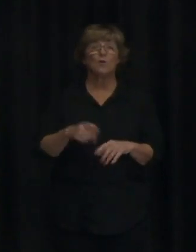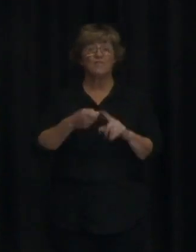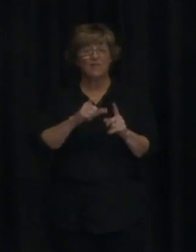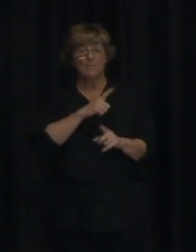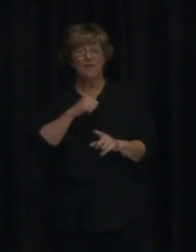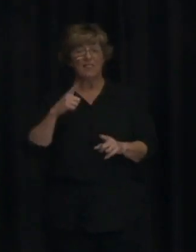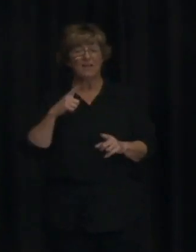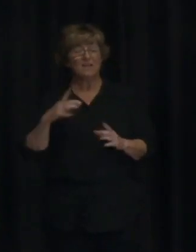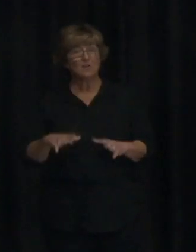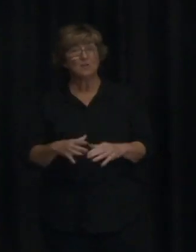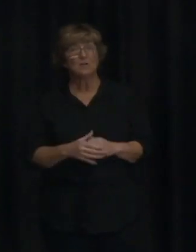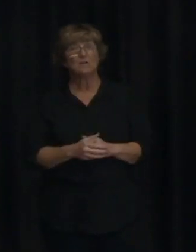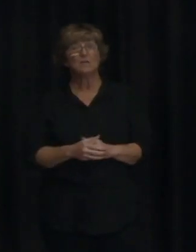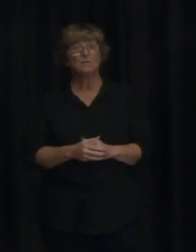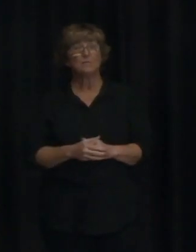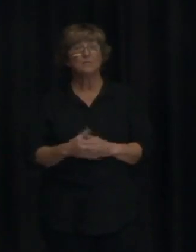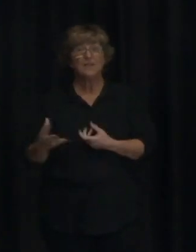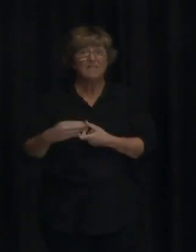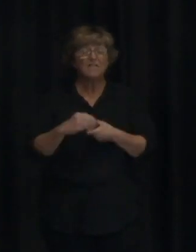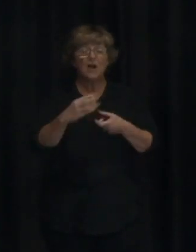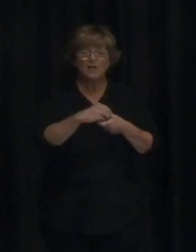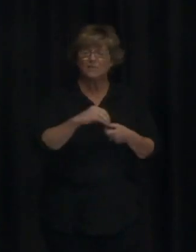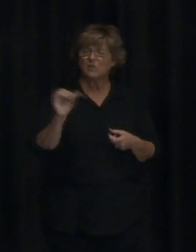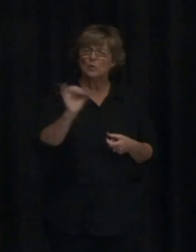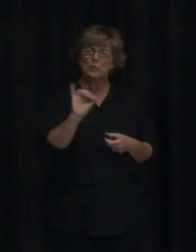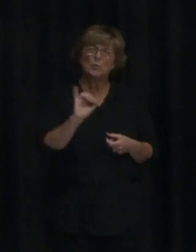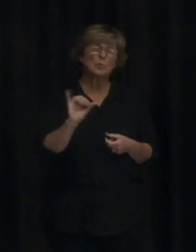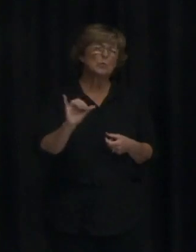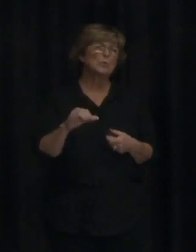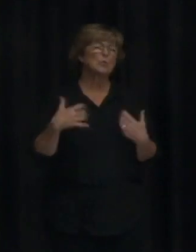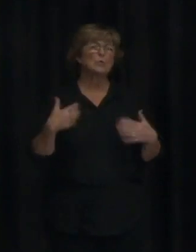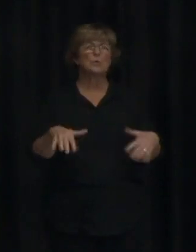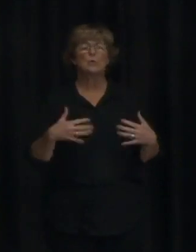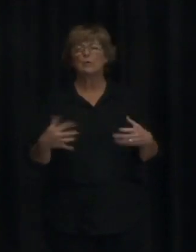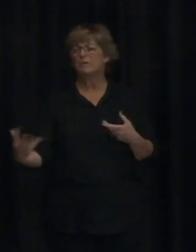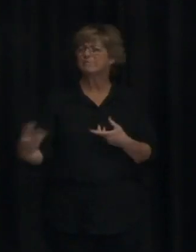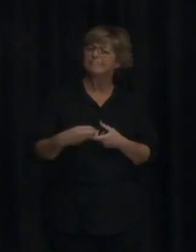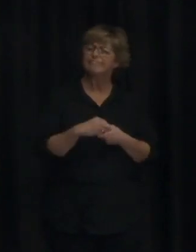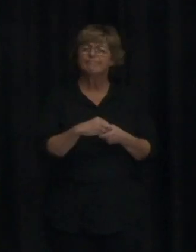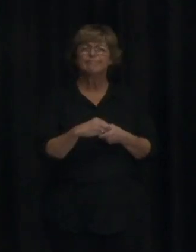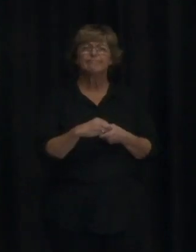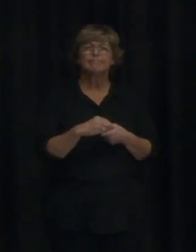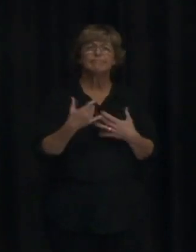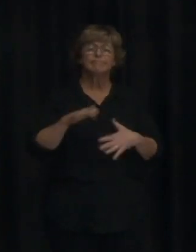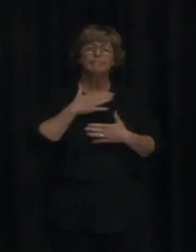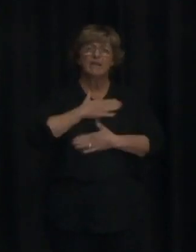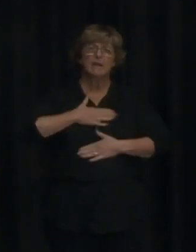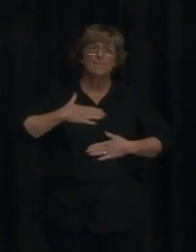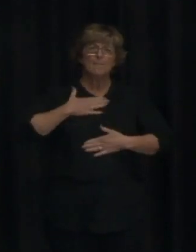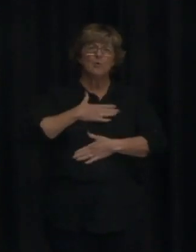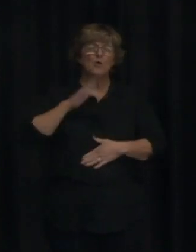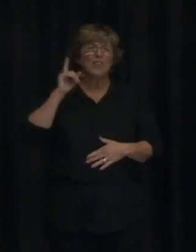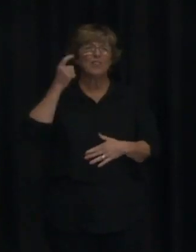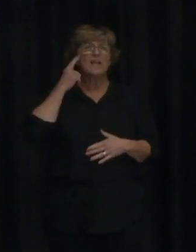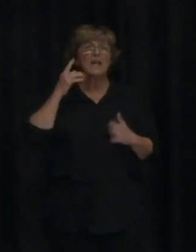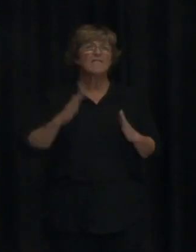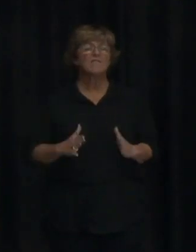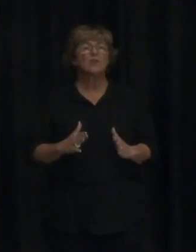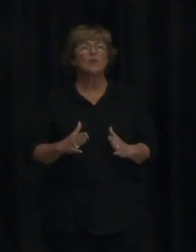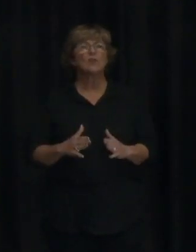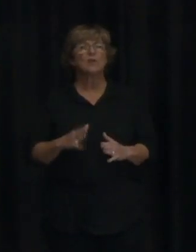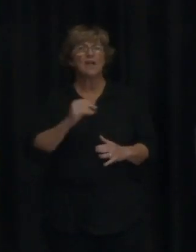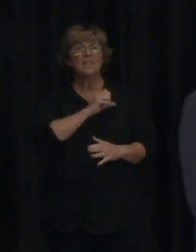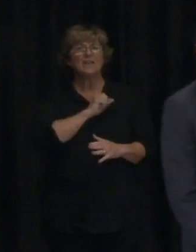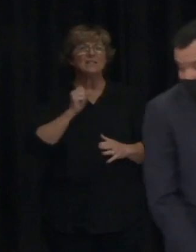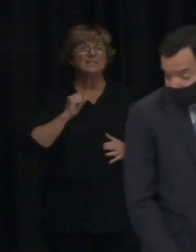legislature, from the assembly, have been involved as well. So we've been fully involved and appreciate the governor and the Senate's cooperation on these